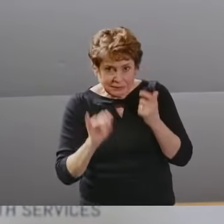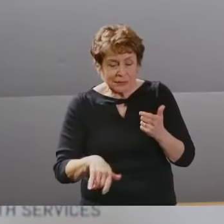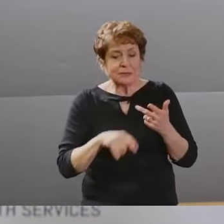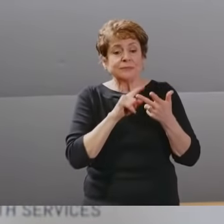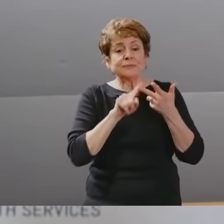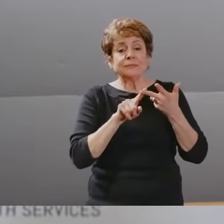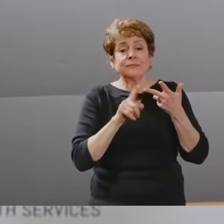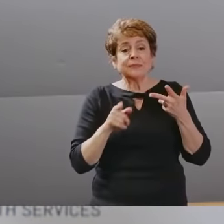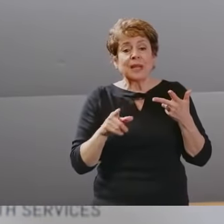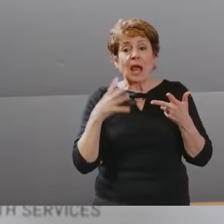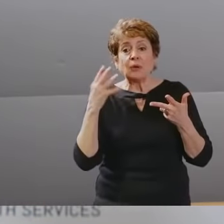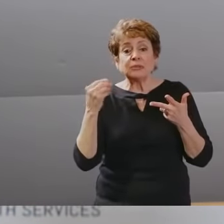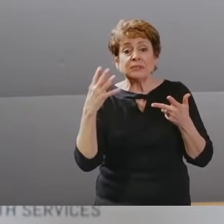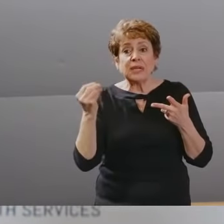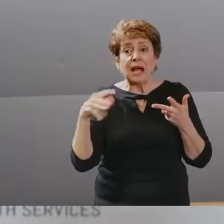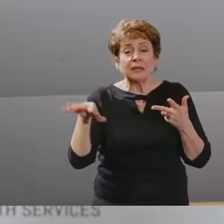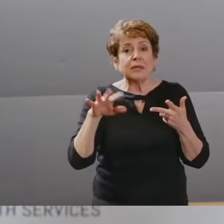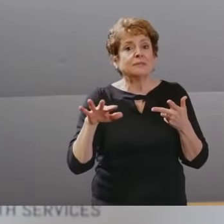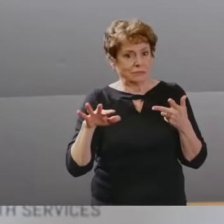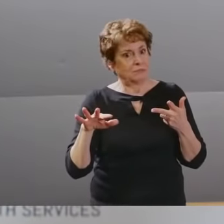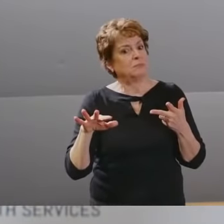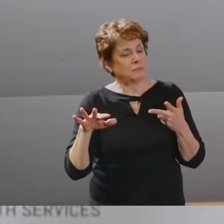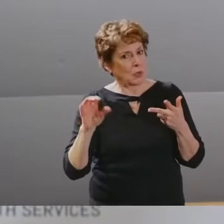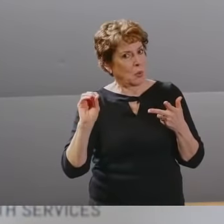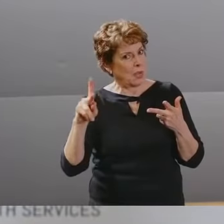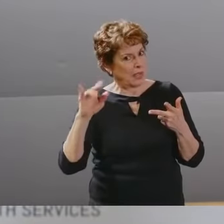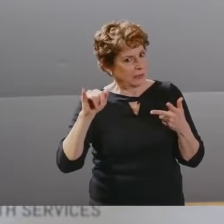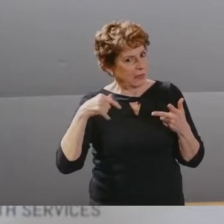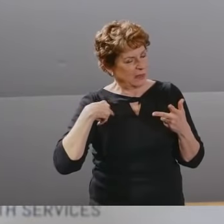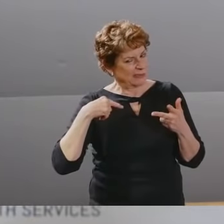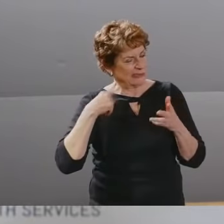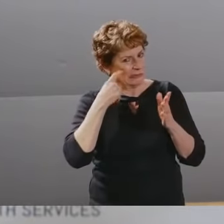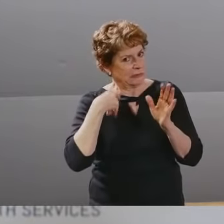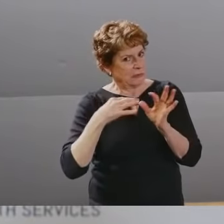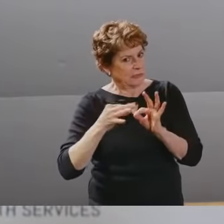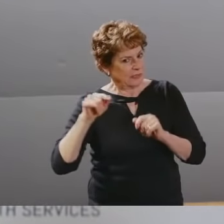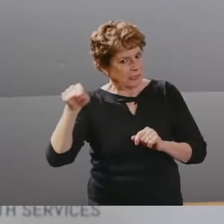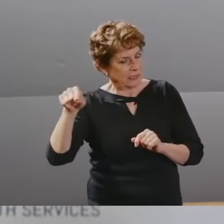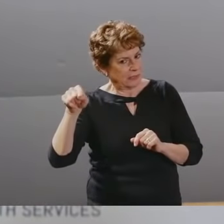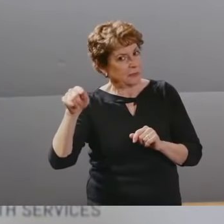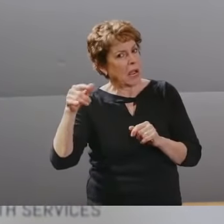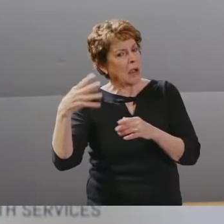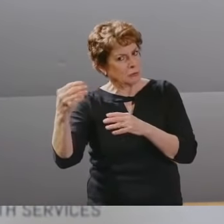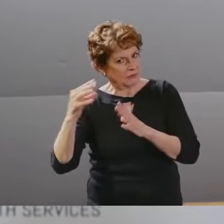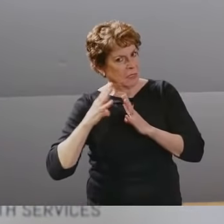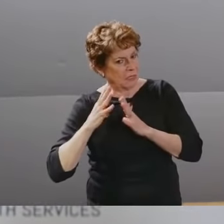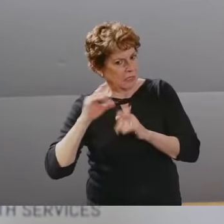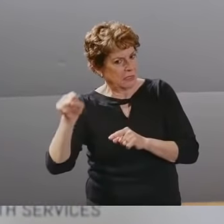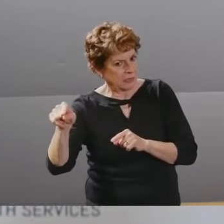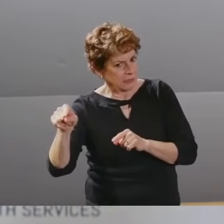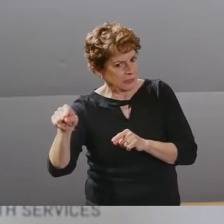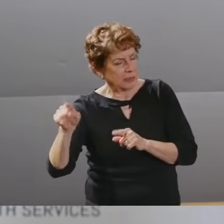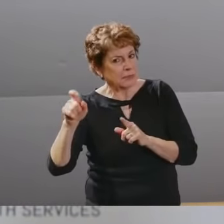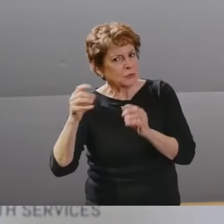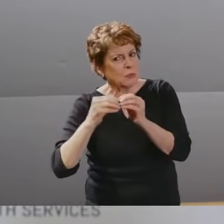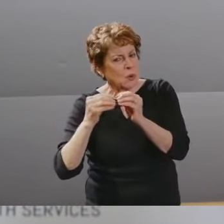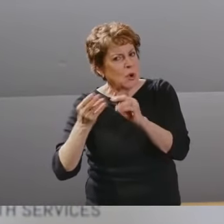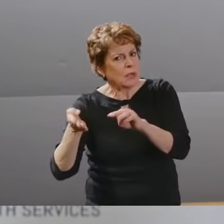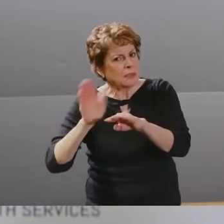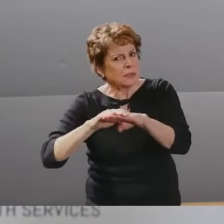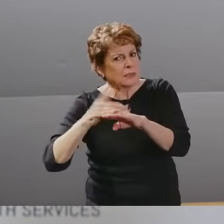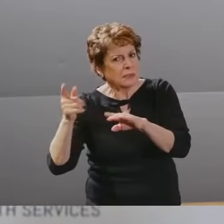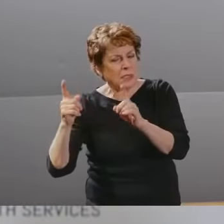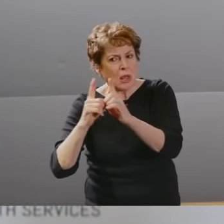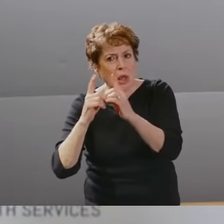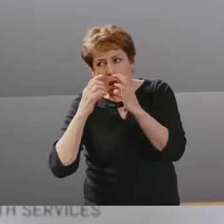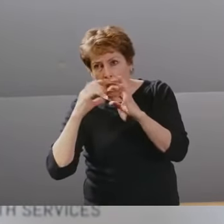But there is more we can do to mitigate the spread and prepare. Today, Dr. Cara Christ and her team at the